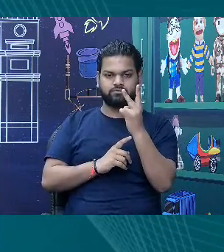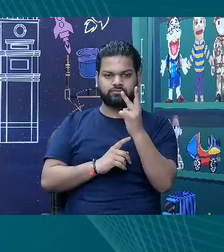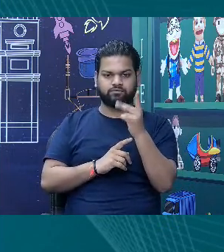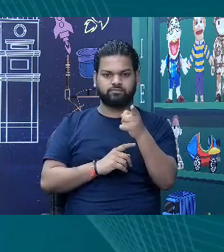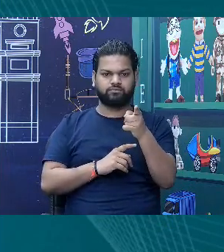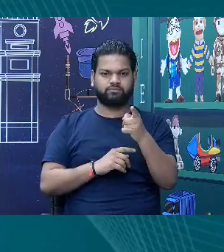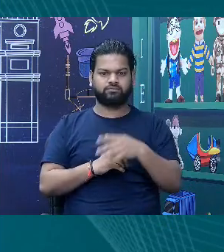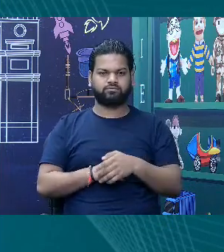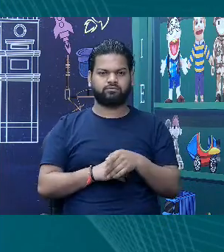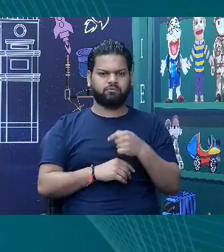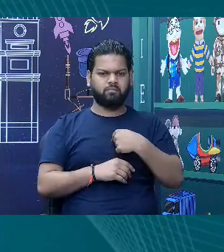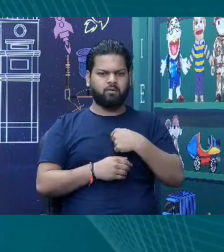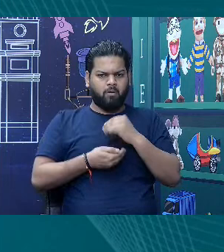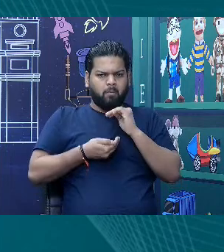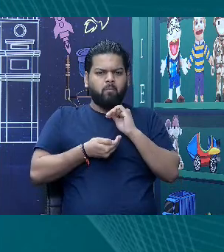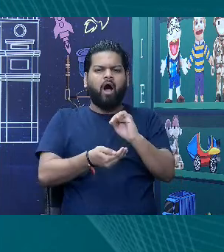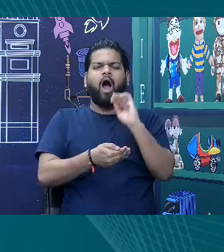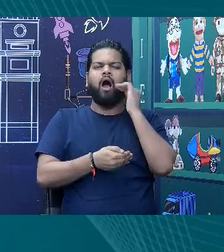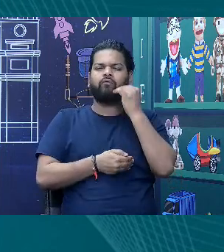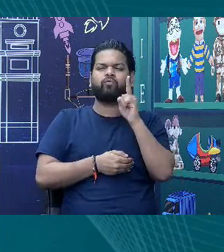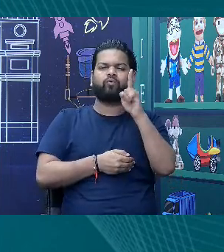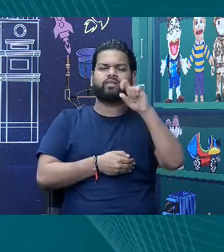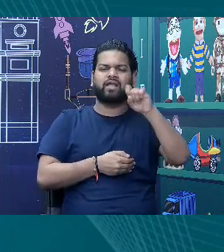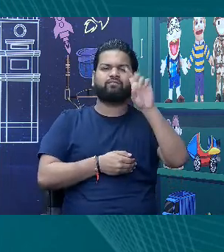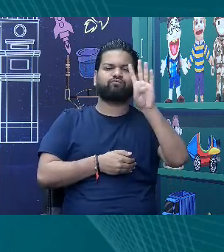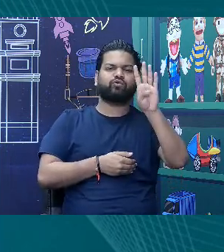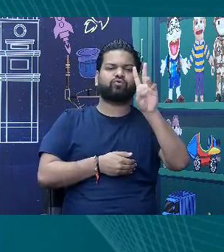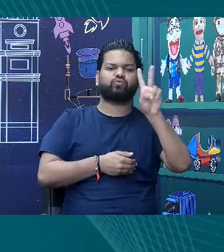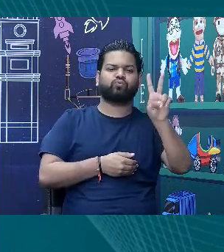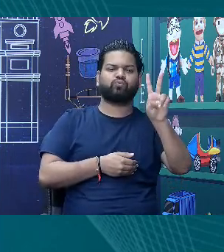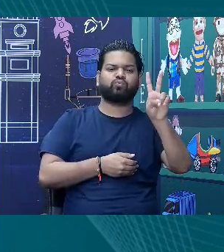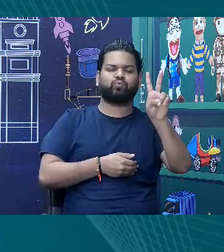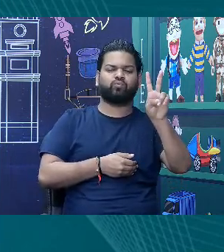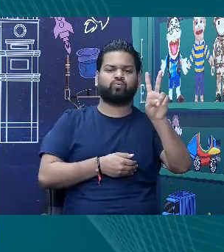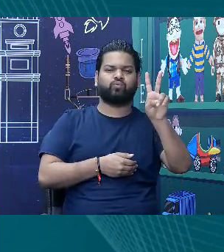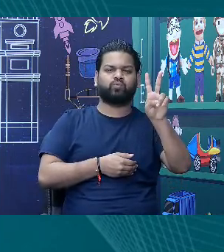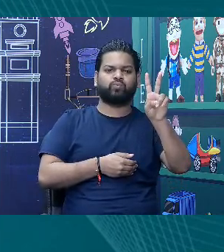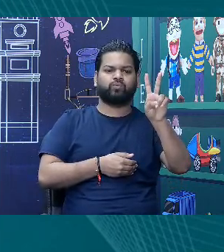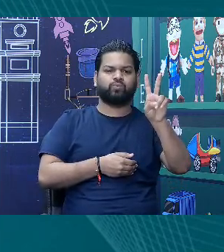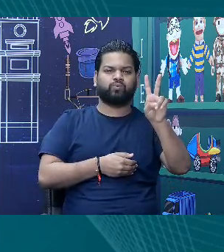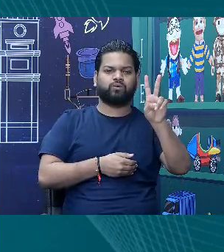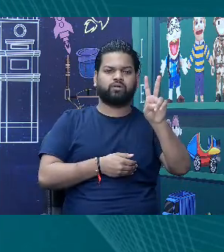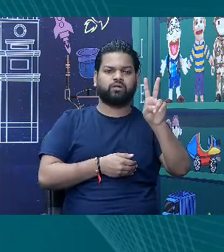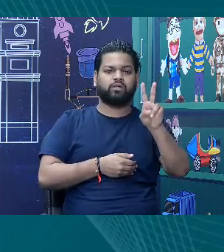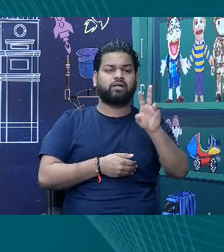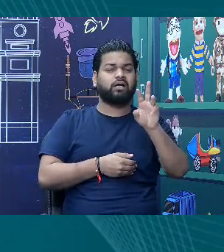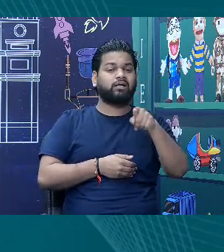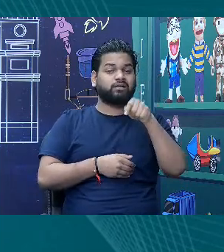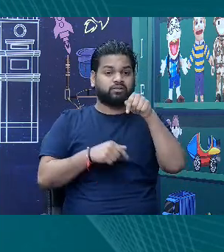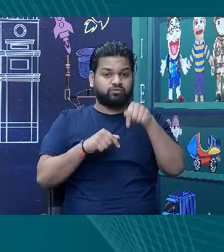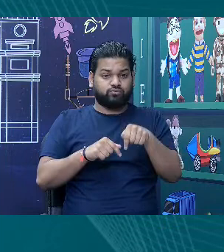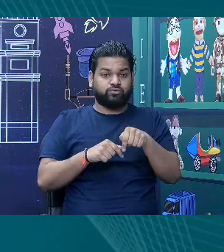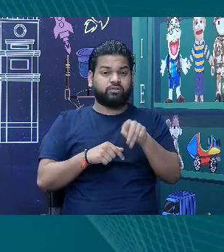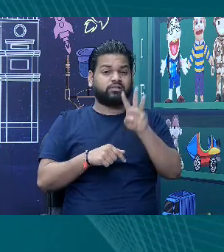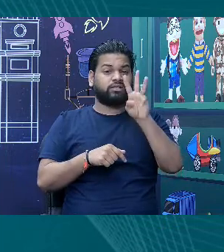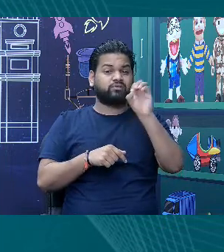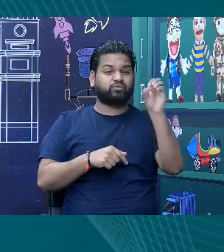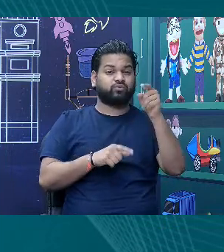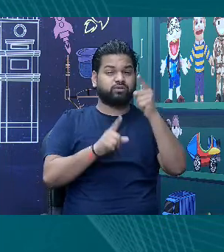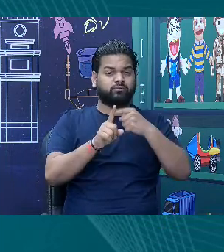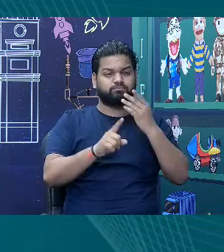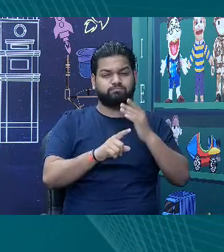I was born on January 8th, 1942, exactly 300 years after the death